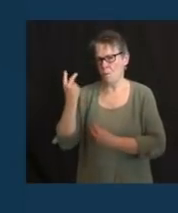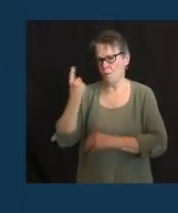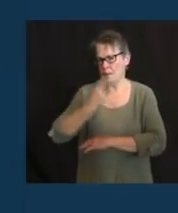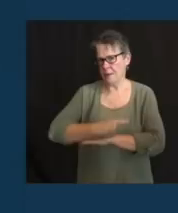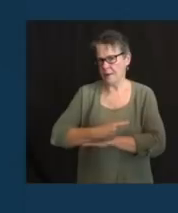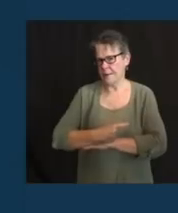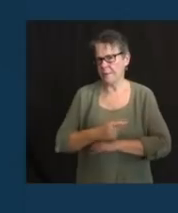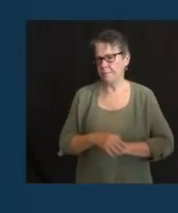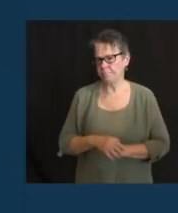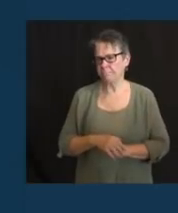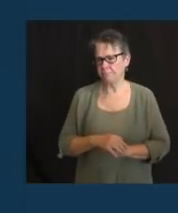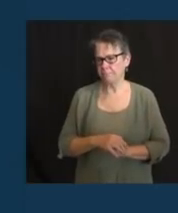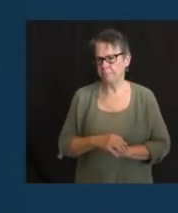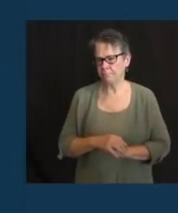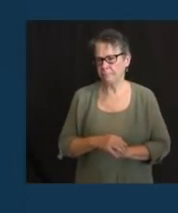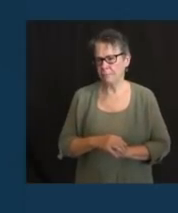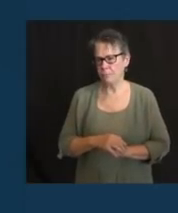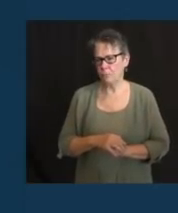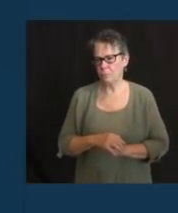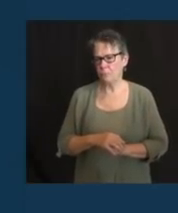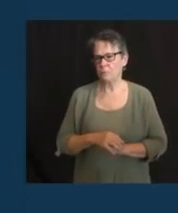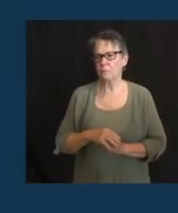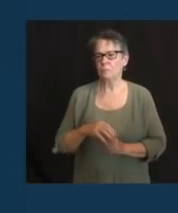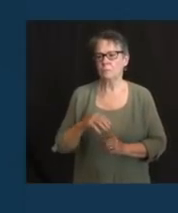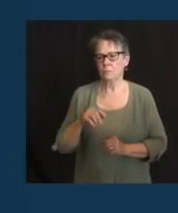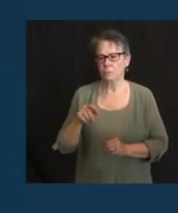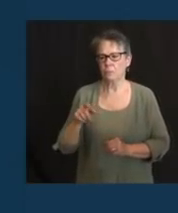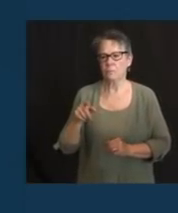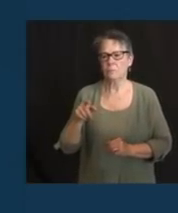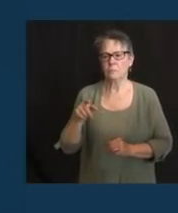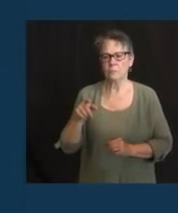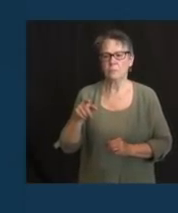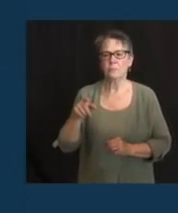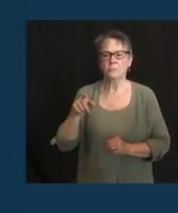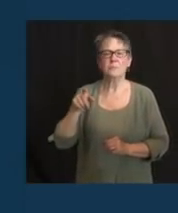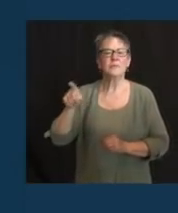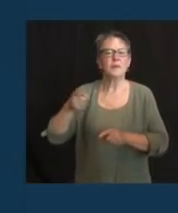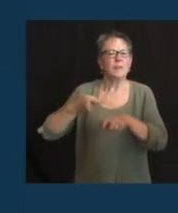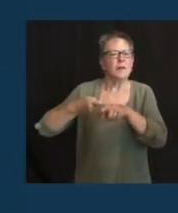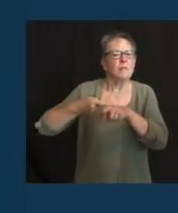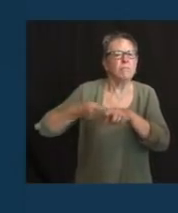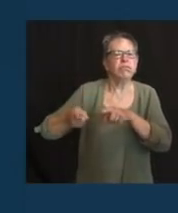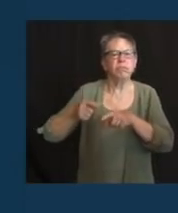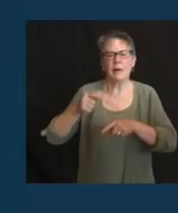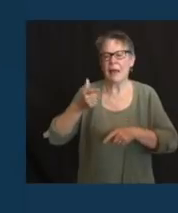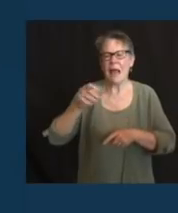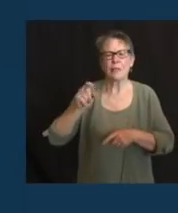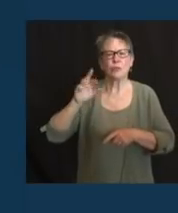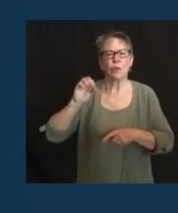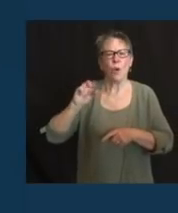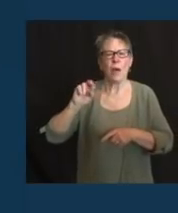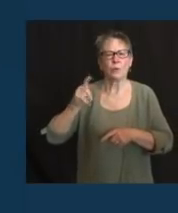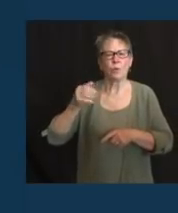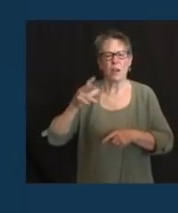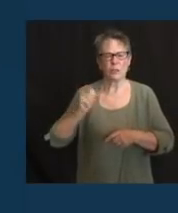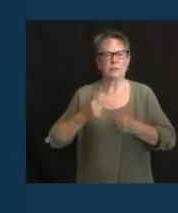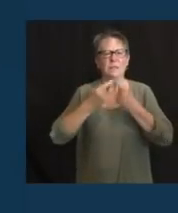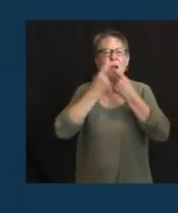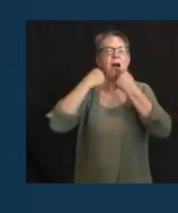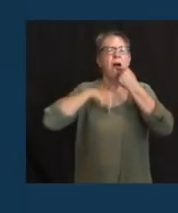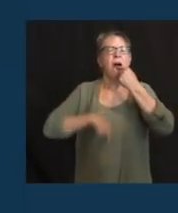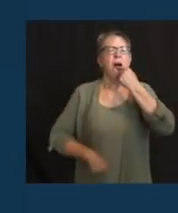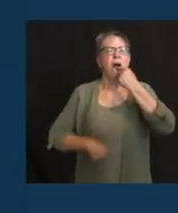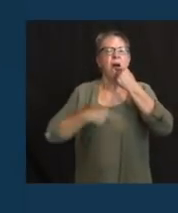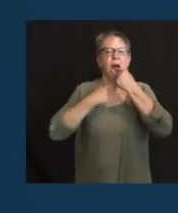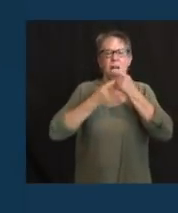practice in Irvington and an affiliation with Newark Beth Israel Medical Center, RWJ Barnabas Health,